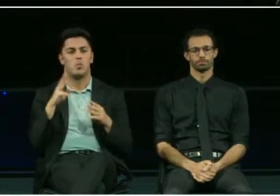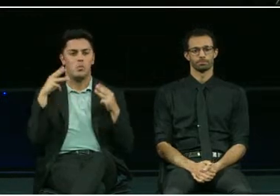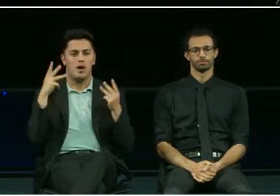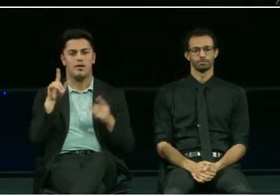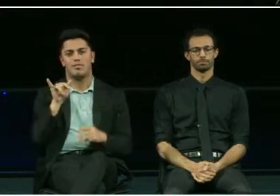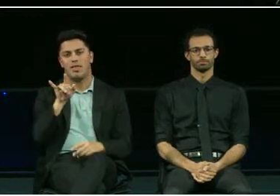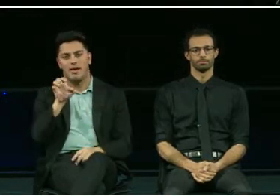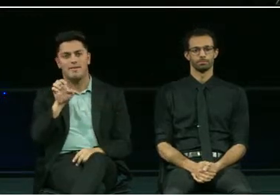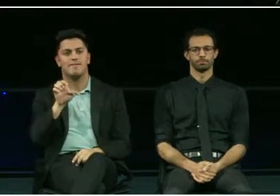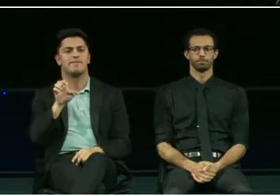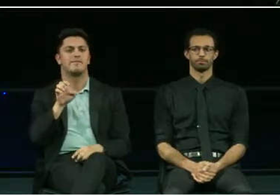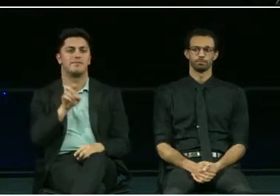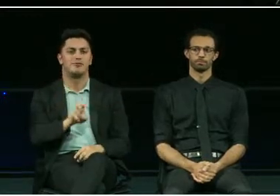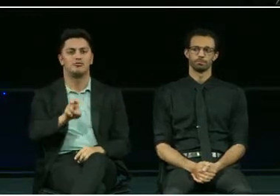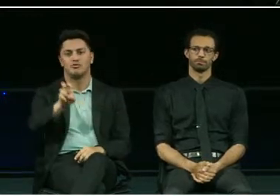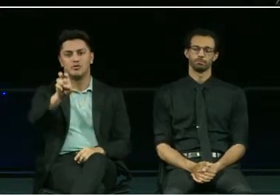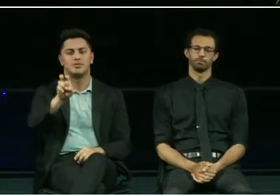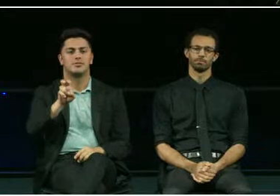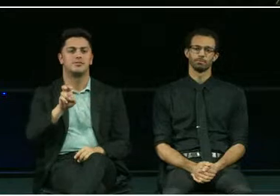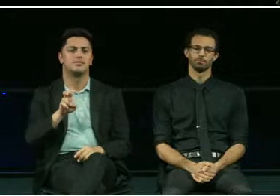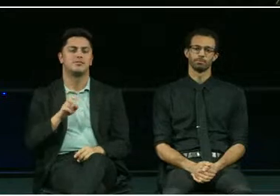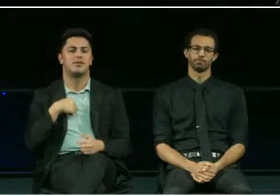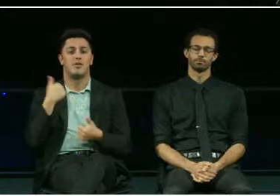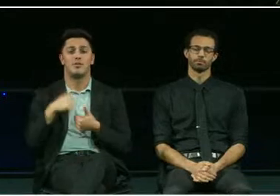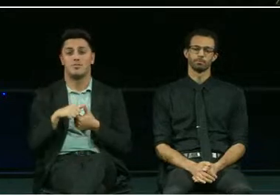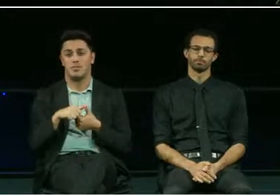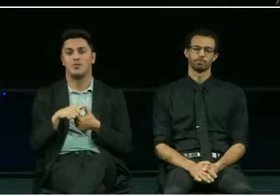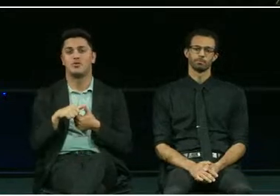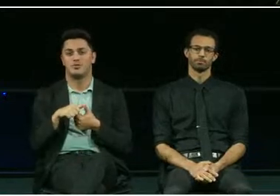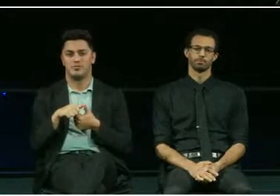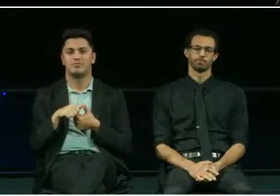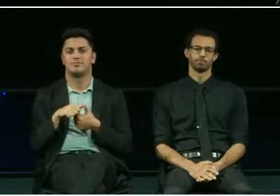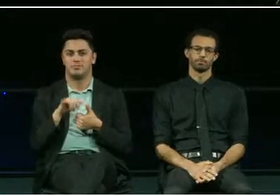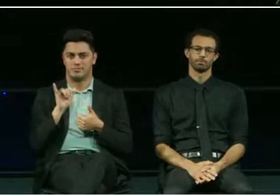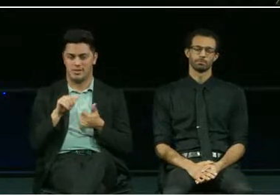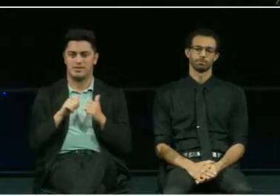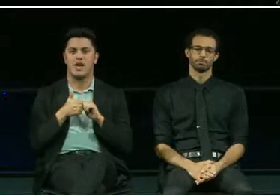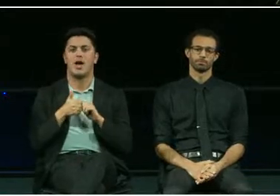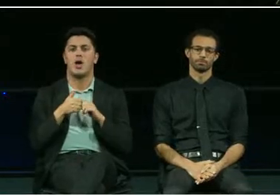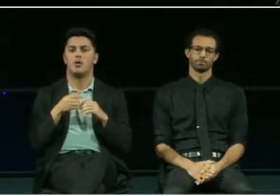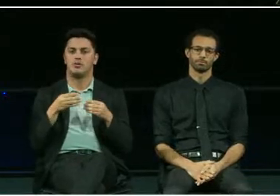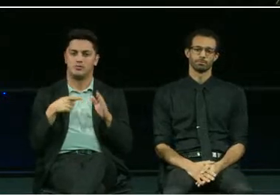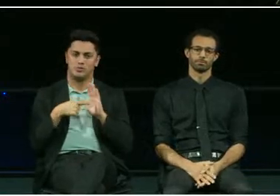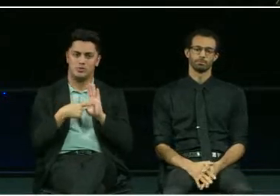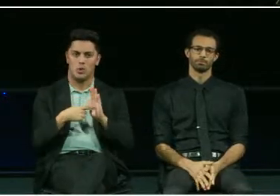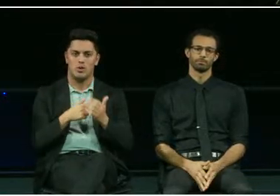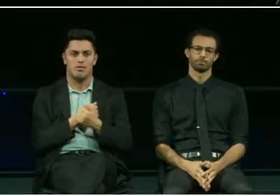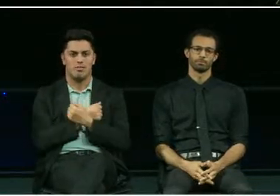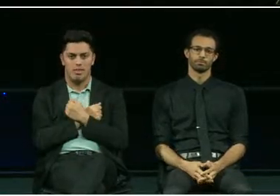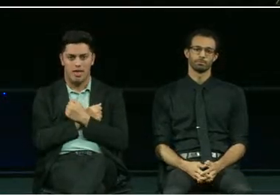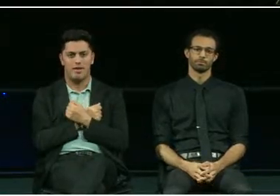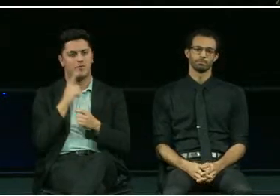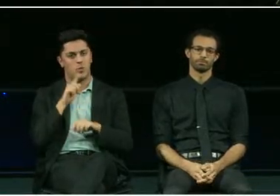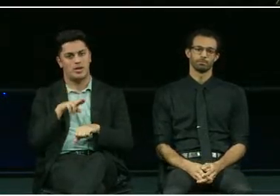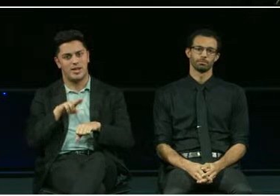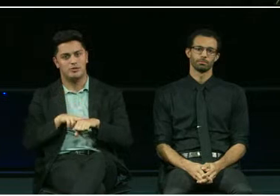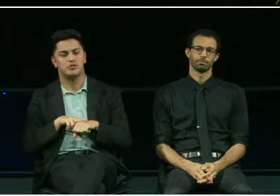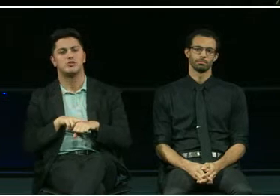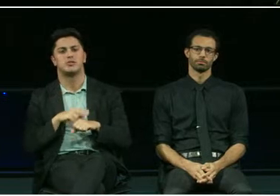wildlife journeys, and I remember how he gave us a love to the nature, and that's inspiring